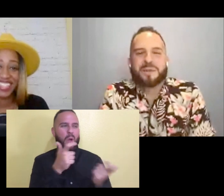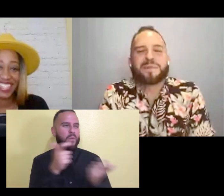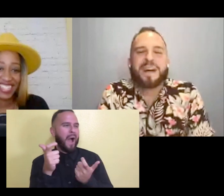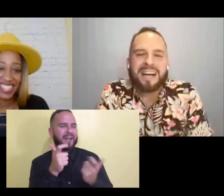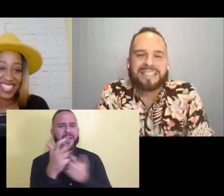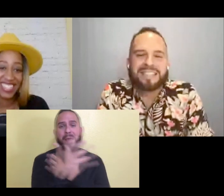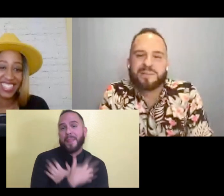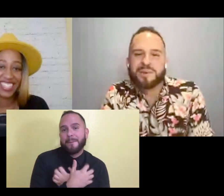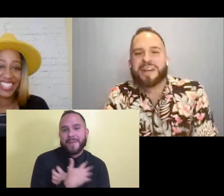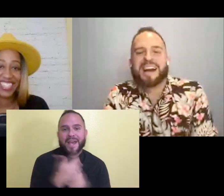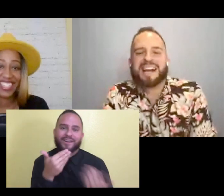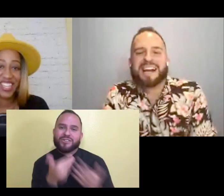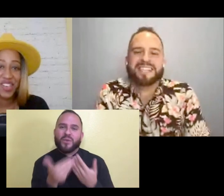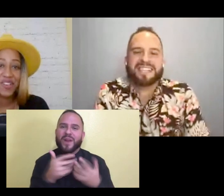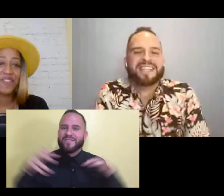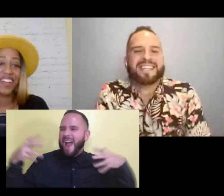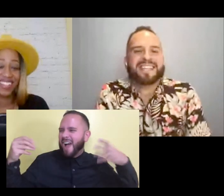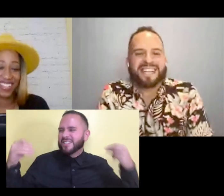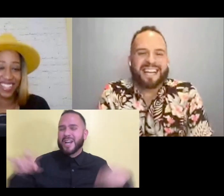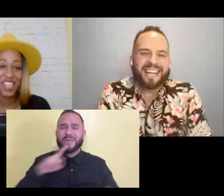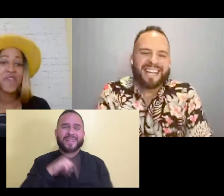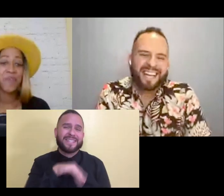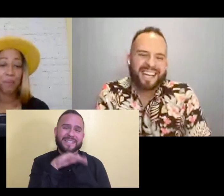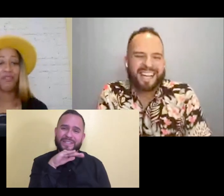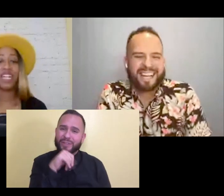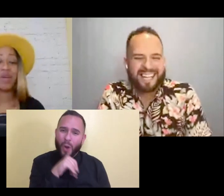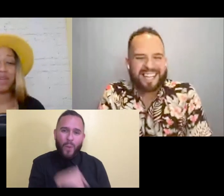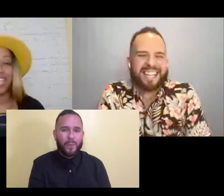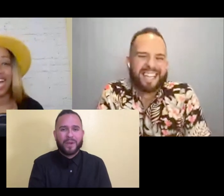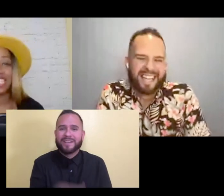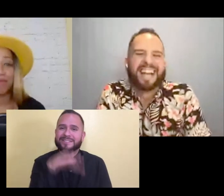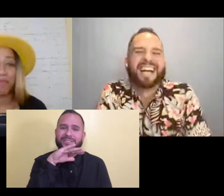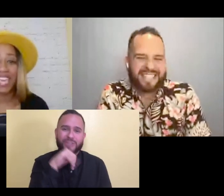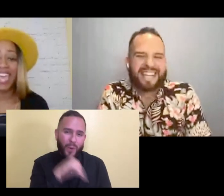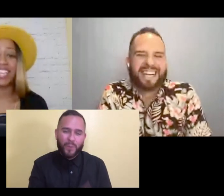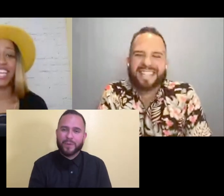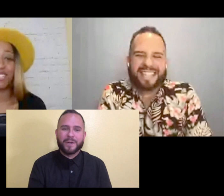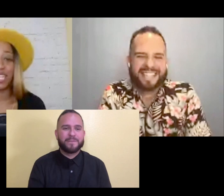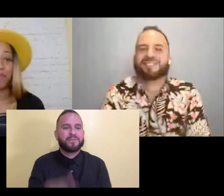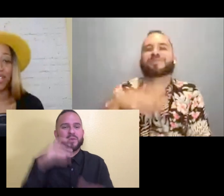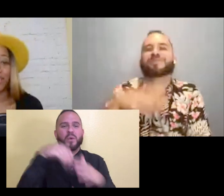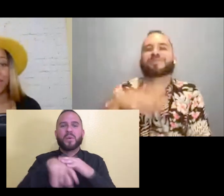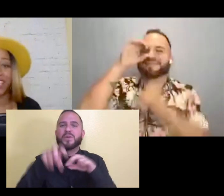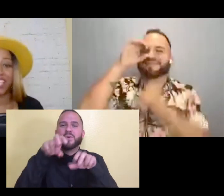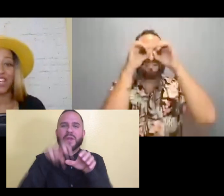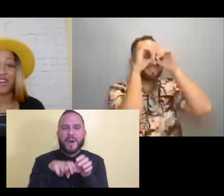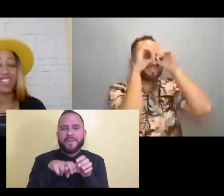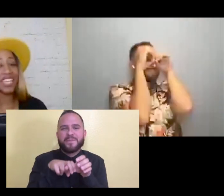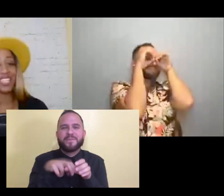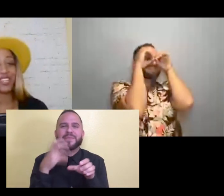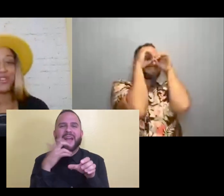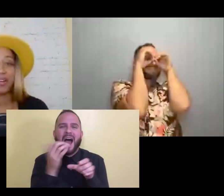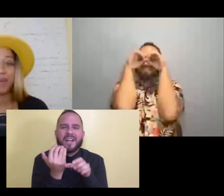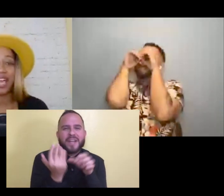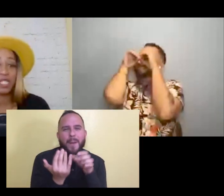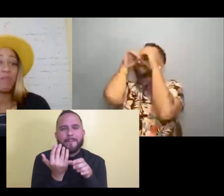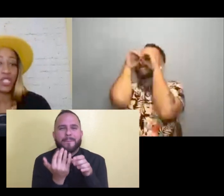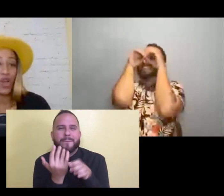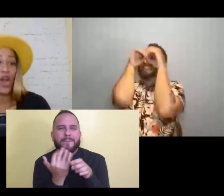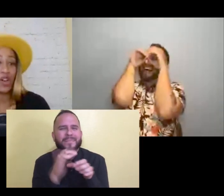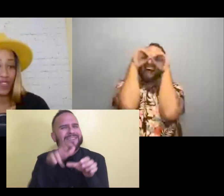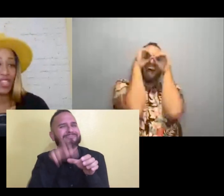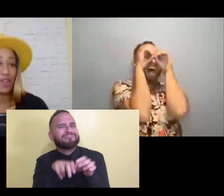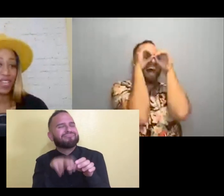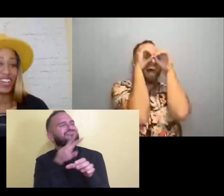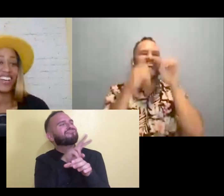Jump in the hot tub. You'll be all Right. right. Right, jump in the hot tub and make it, like you said, put a little something in your coffee, a nice little a